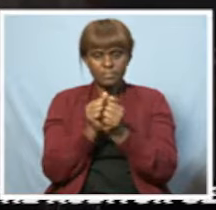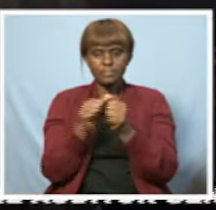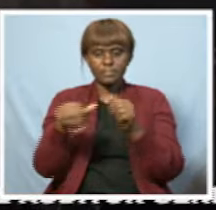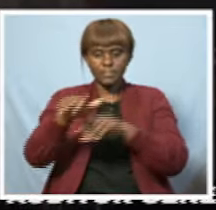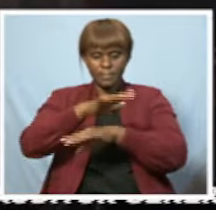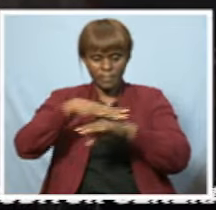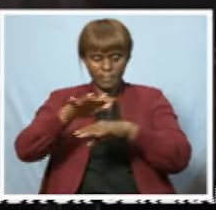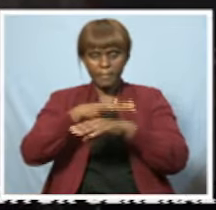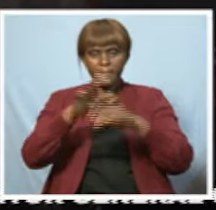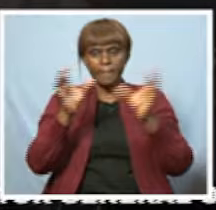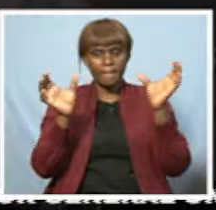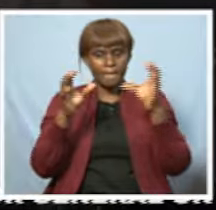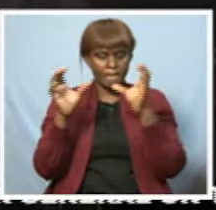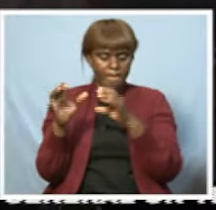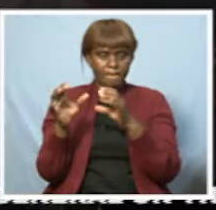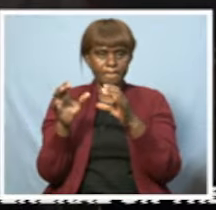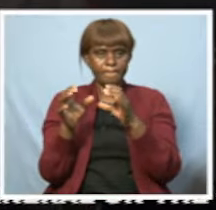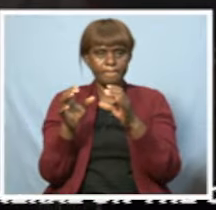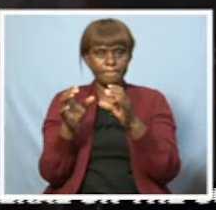the